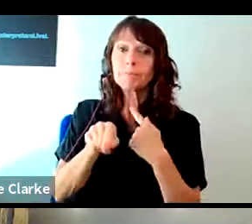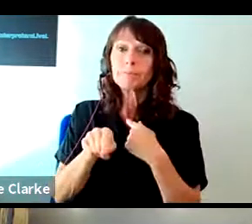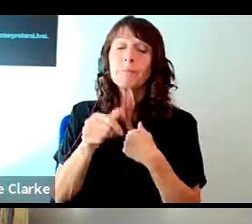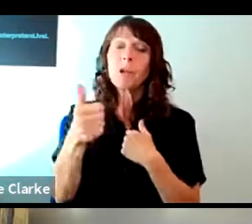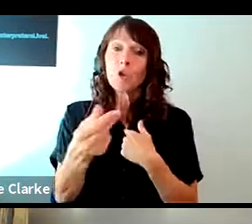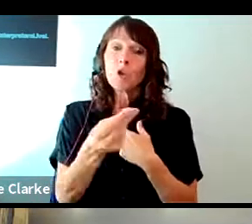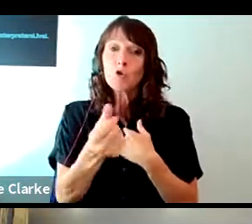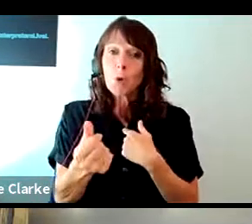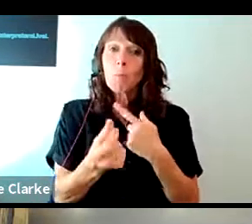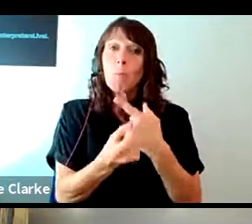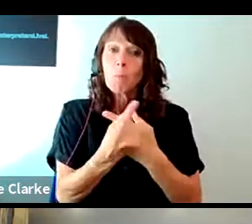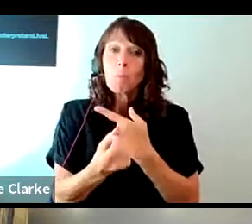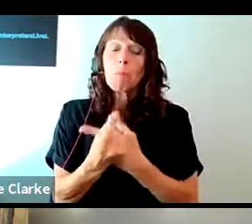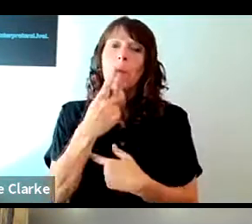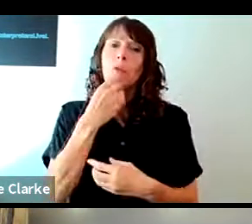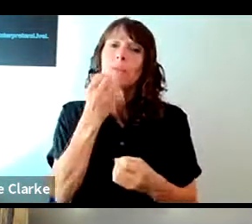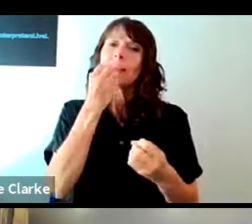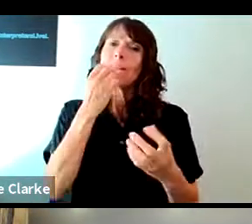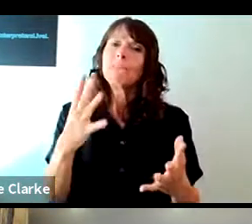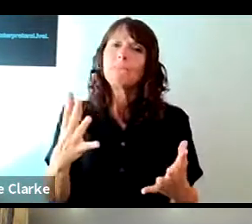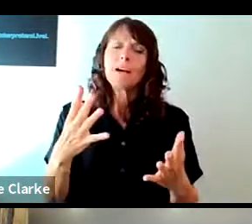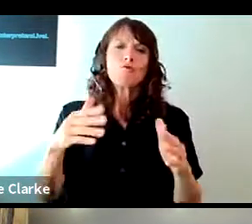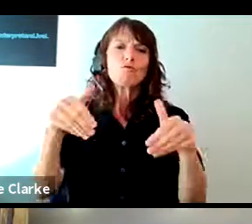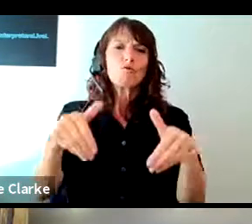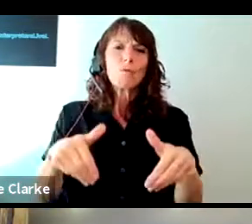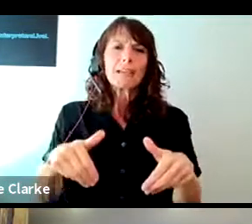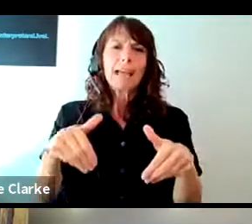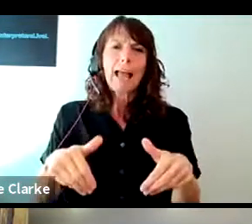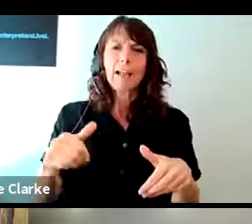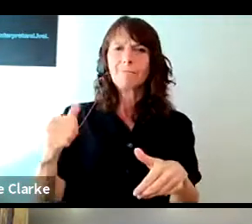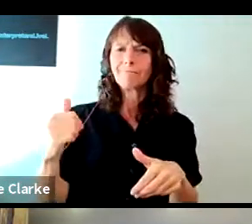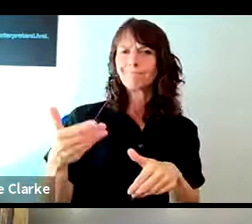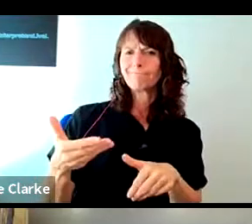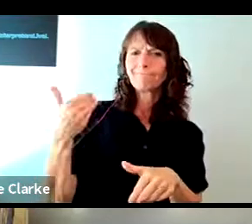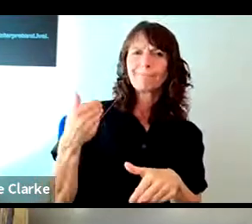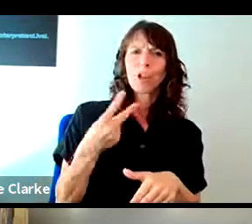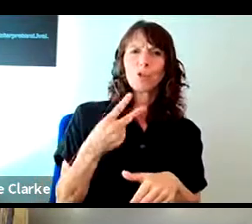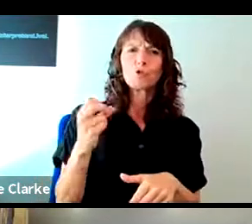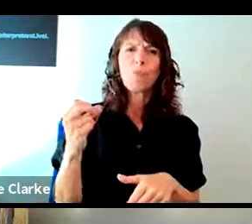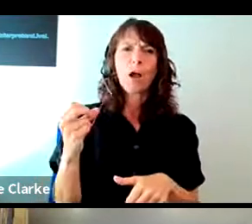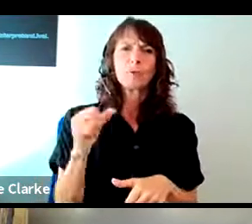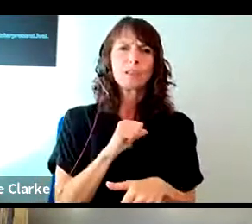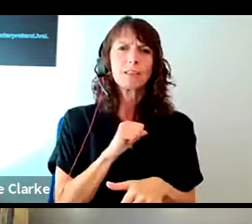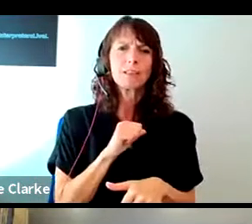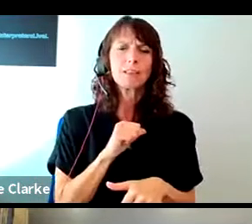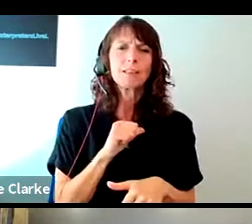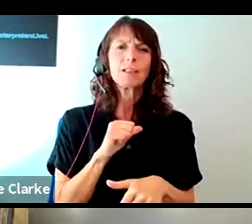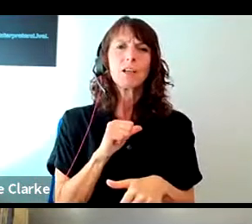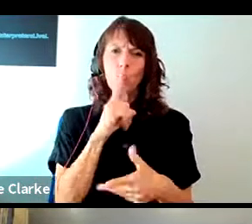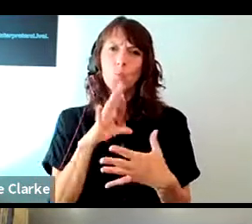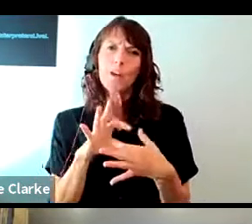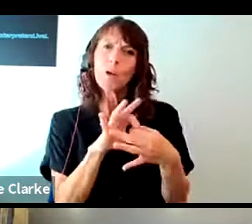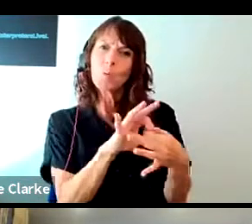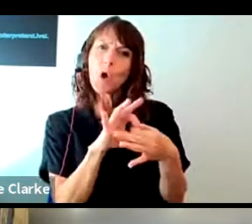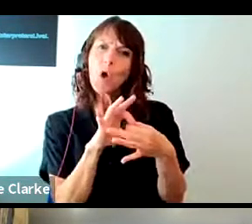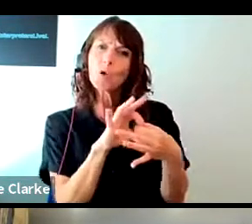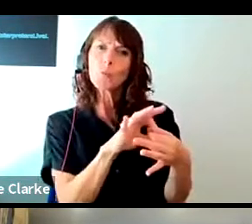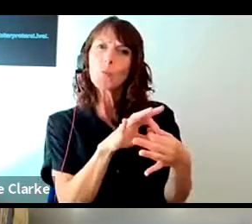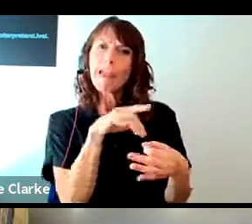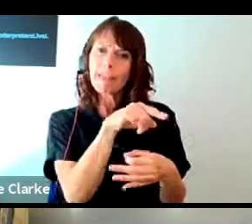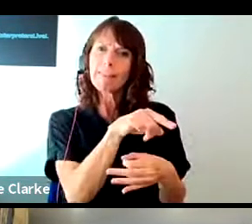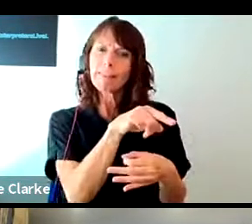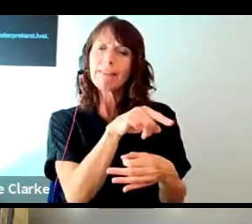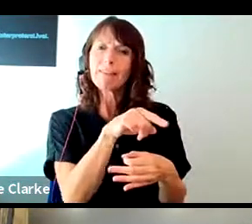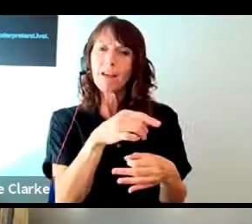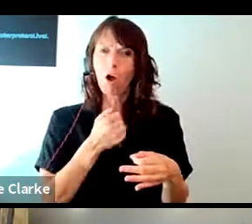the past, I think there's the famous retail in the early 2000s that we worked with as well, then made a sort of